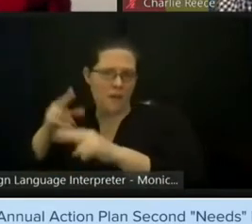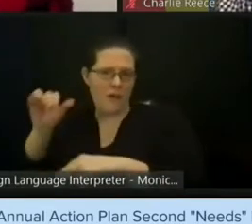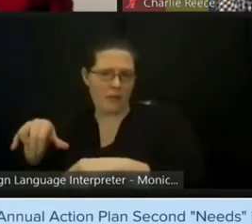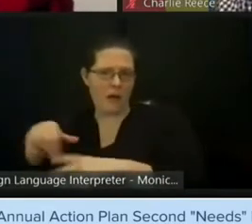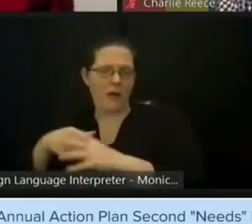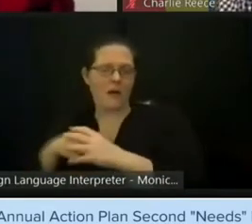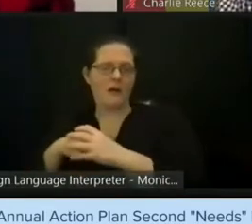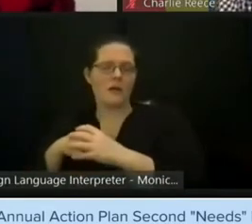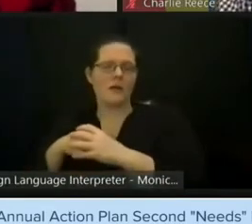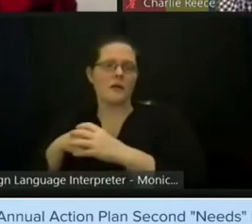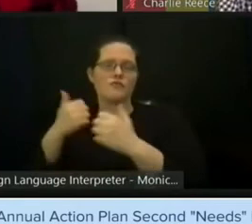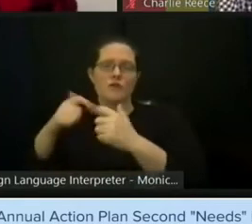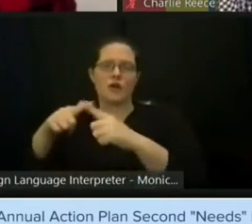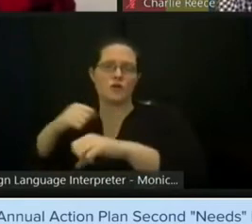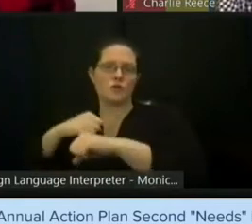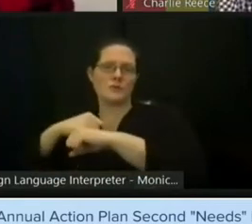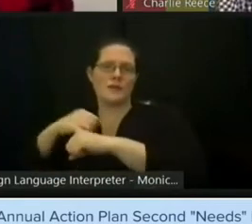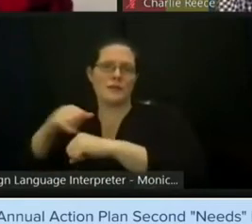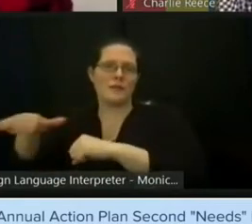from being